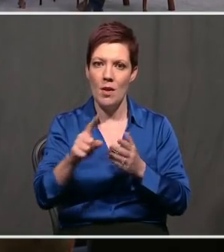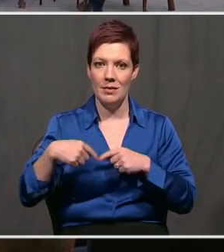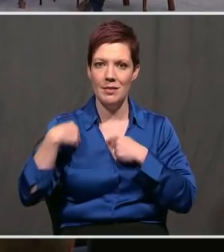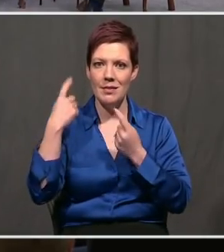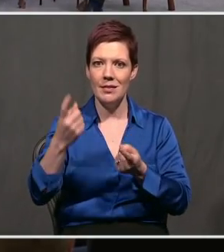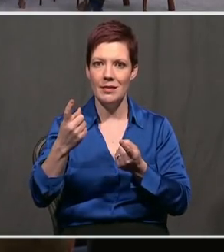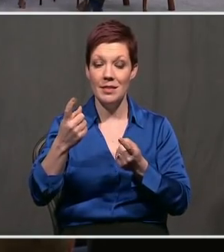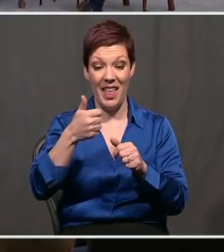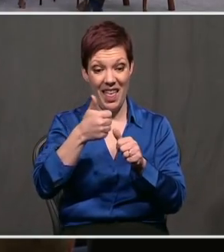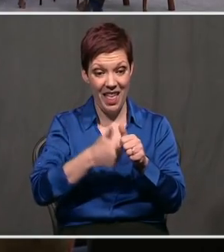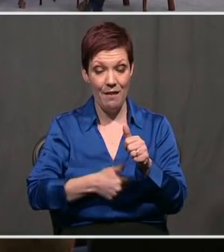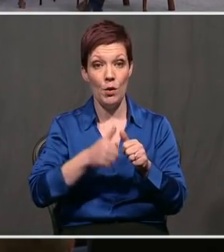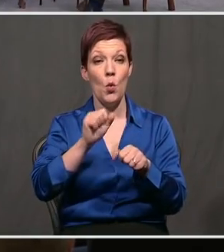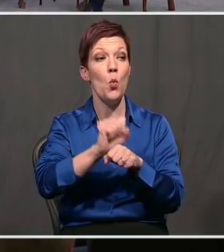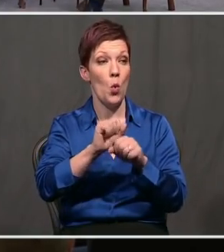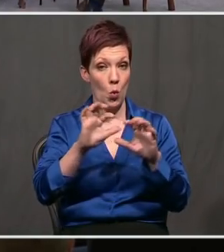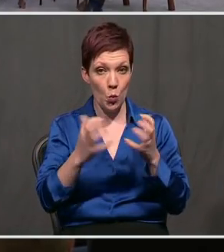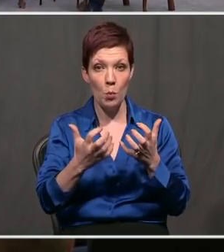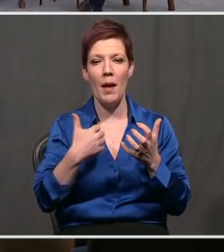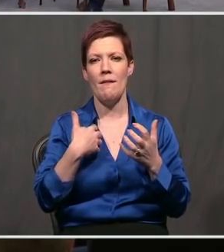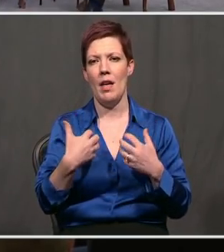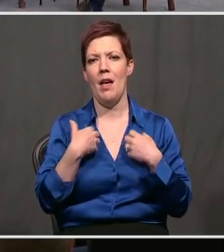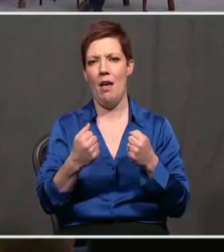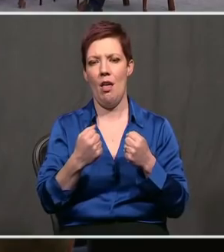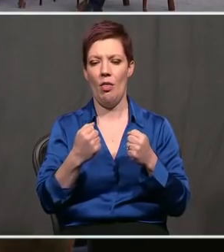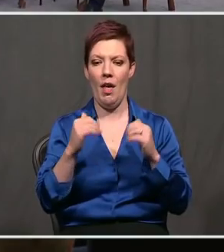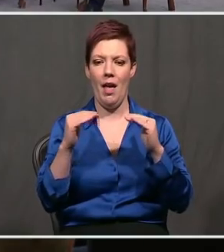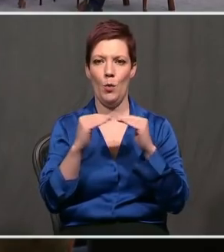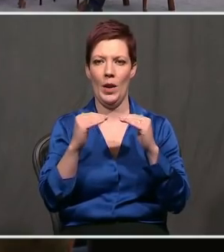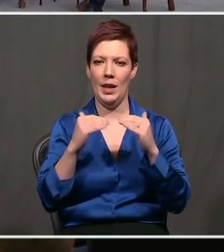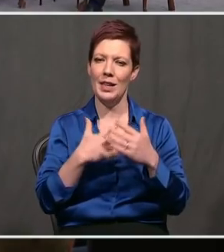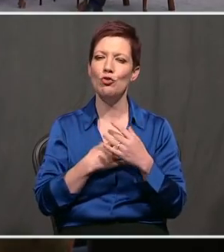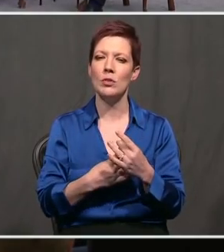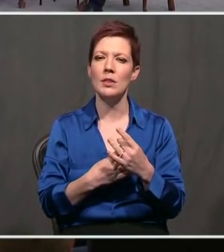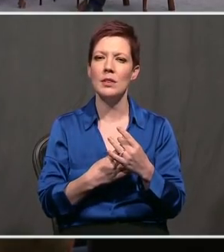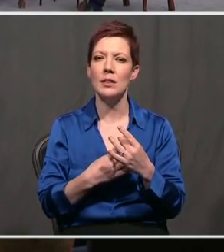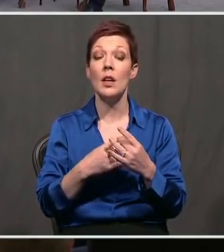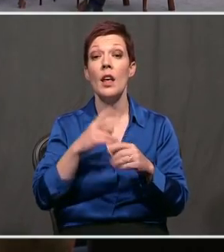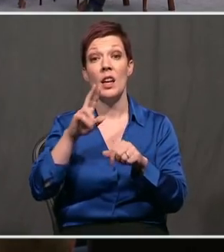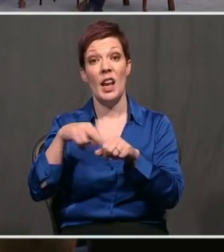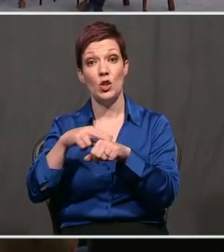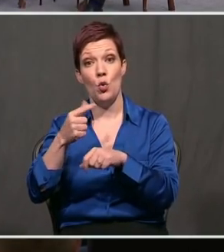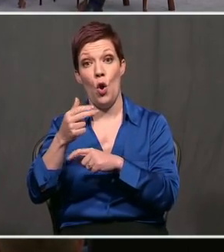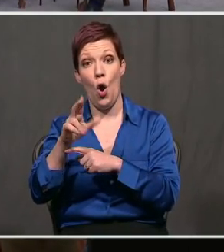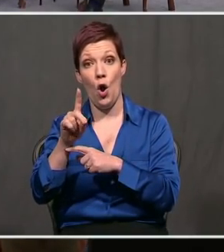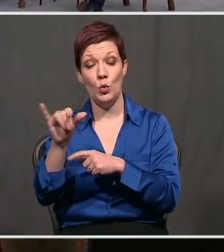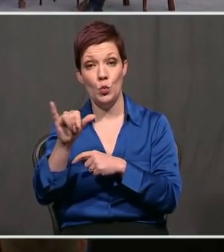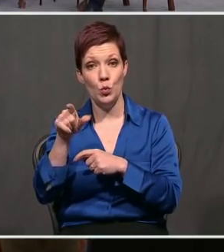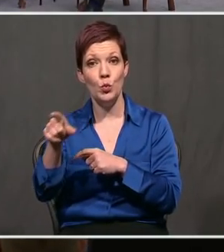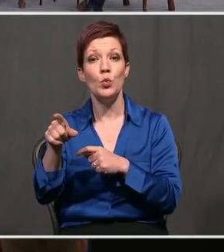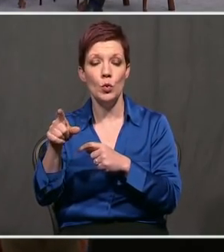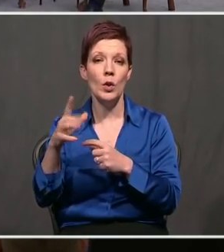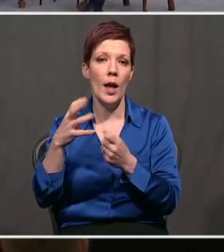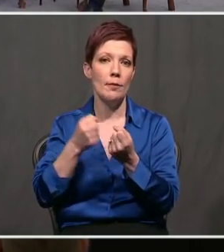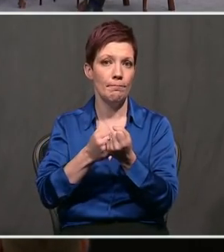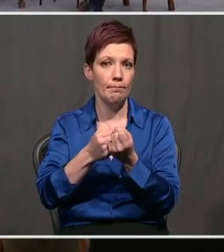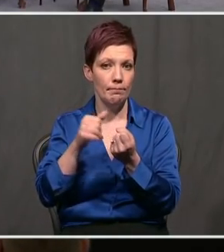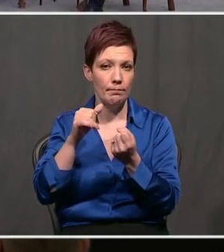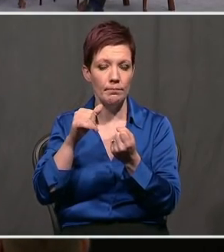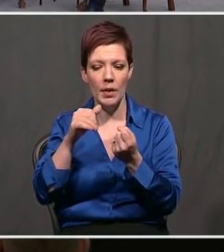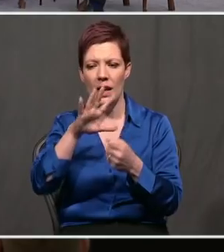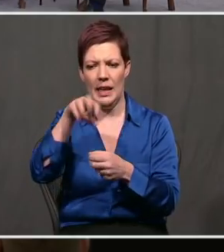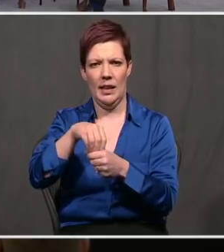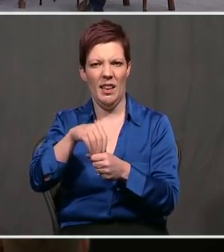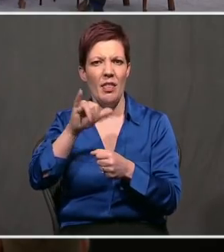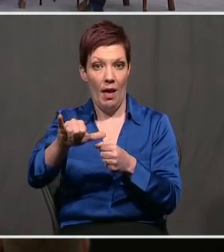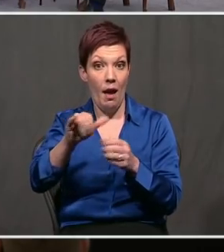one of those work groups has an health equity interest that has been attached to it. The National Guard has been attached to it. And they've been